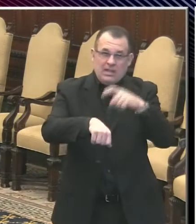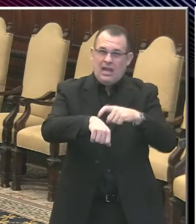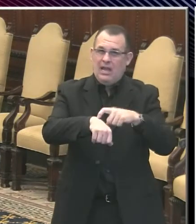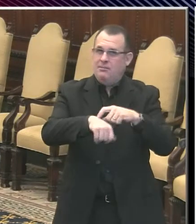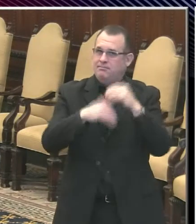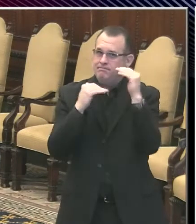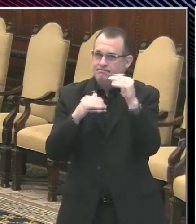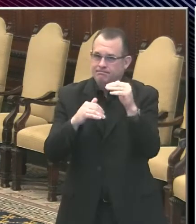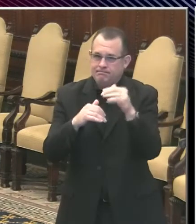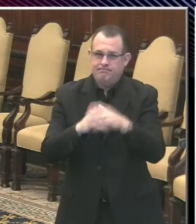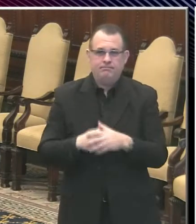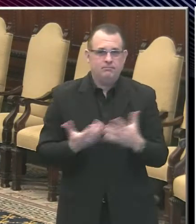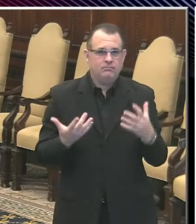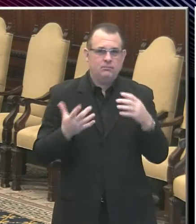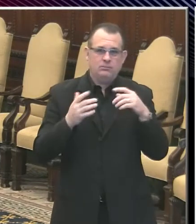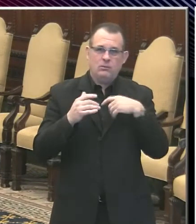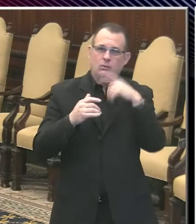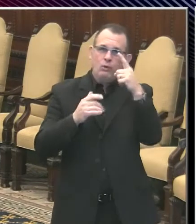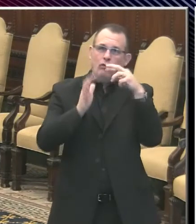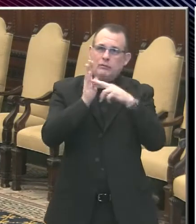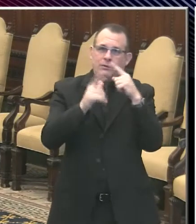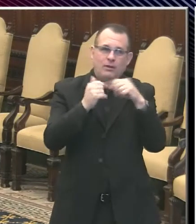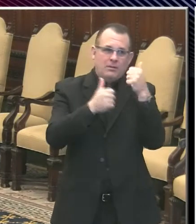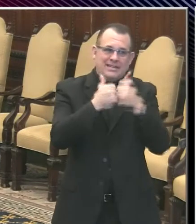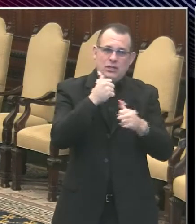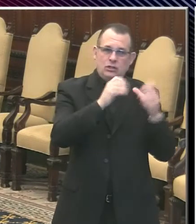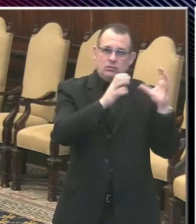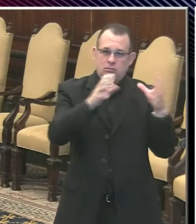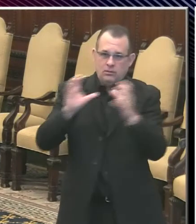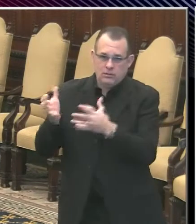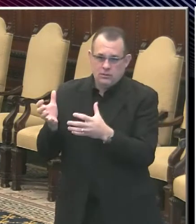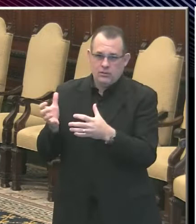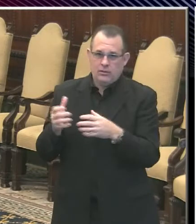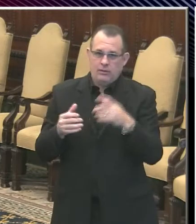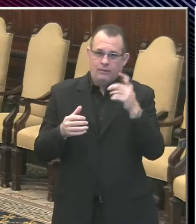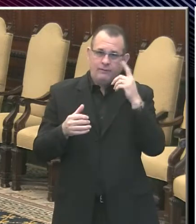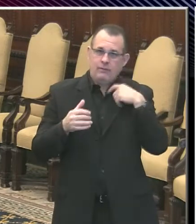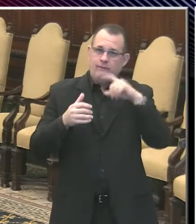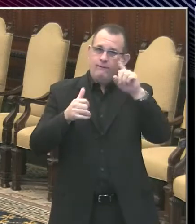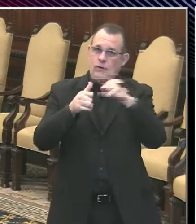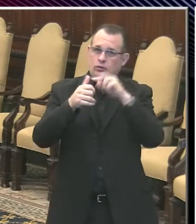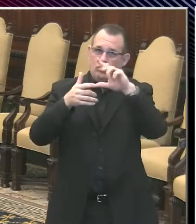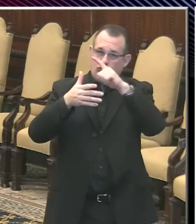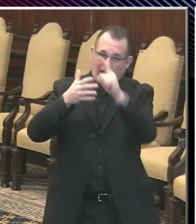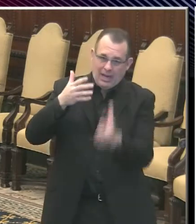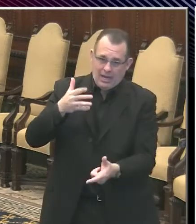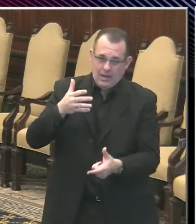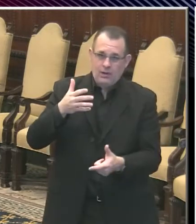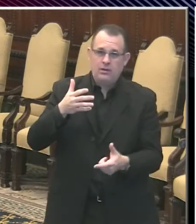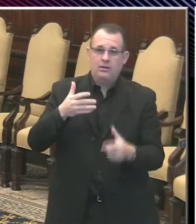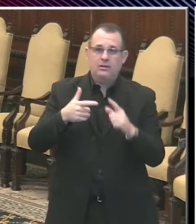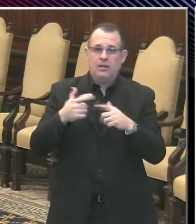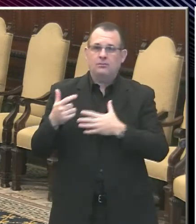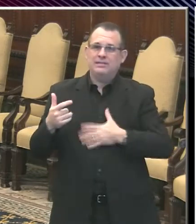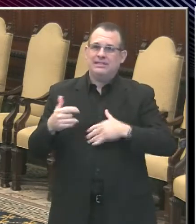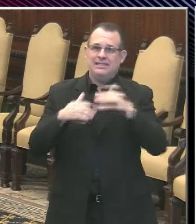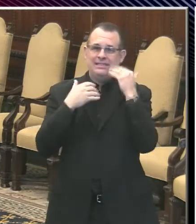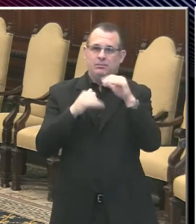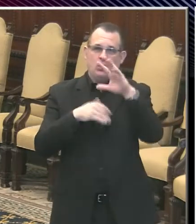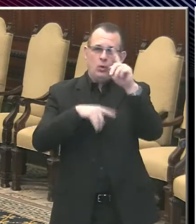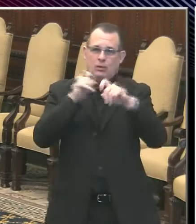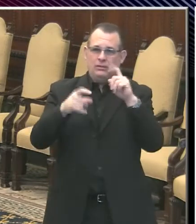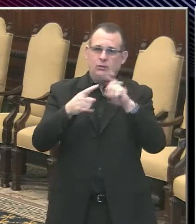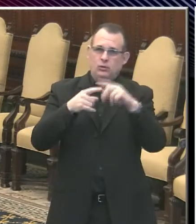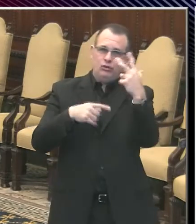so only one representative from each outlet is permitted for the first round, and reporters are asked to limit their questions to 3